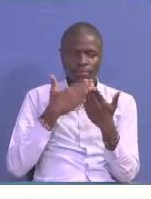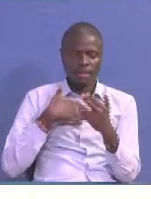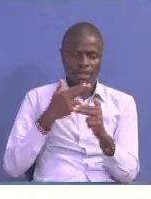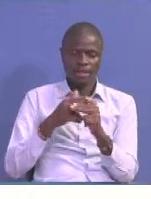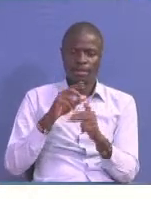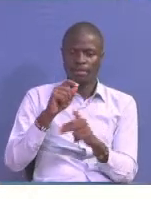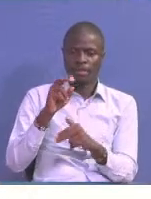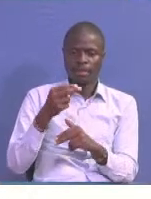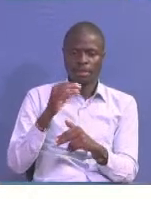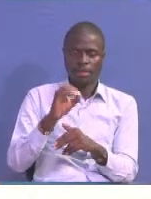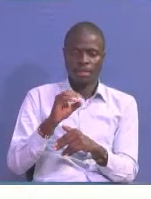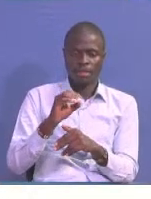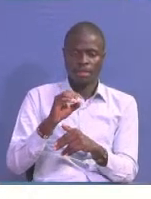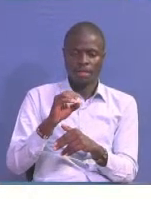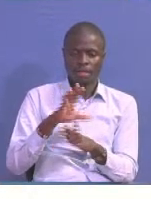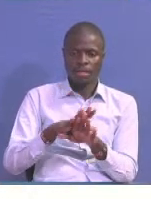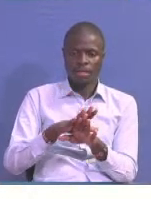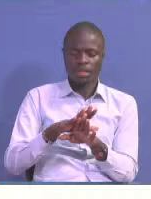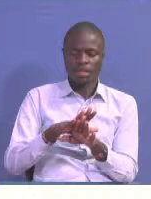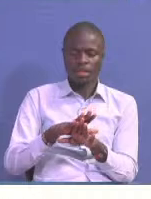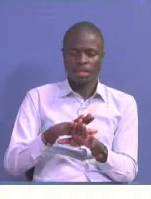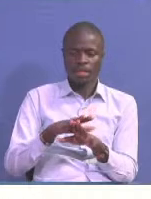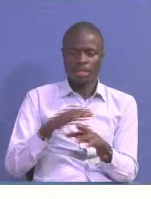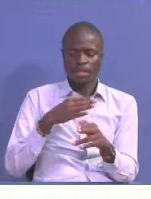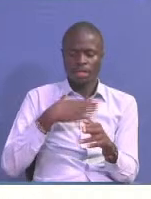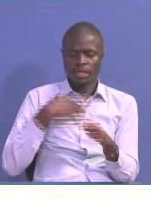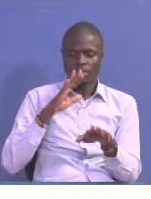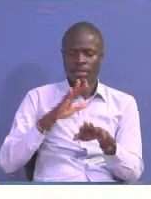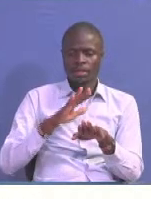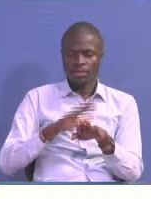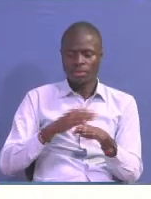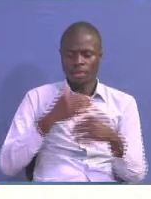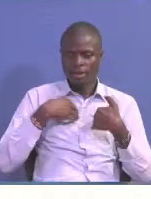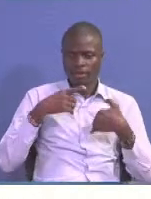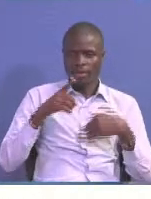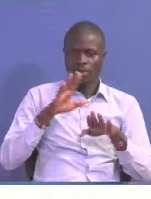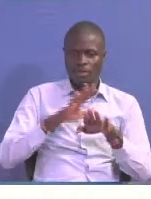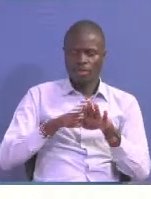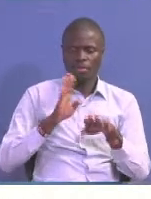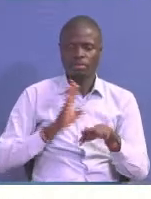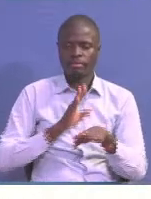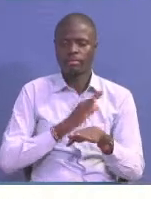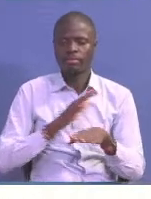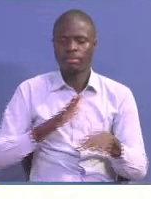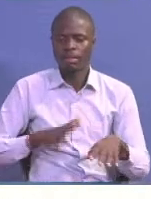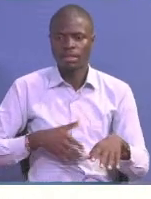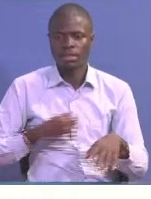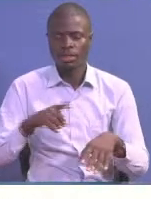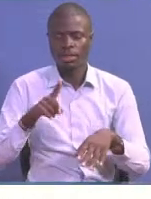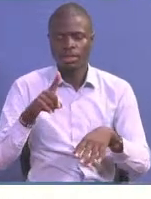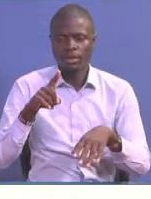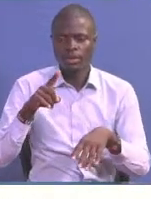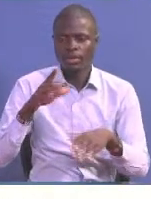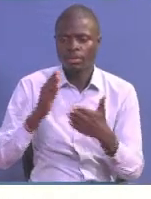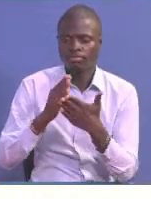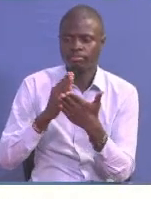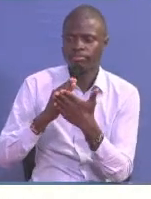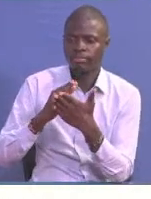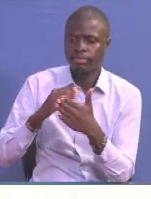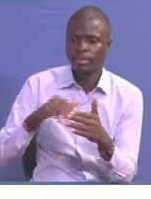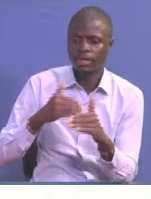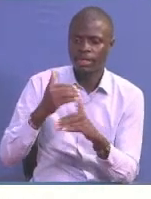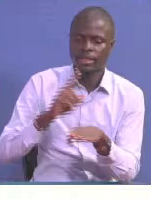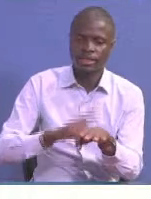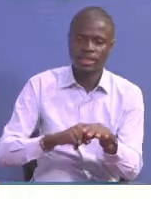is Theo Masharia. It has been good having you on board. Keep enjoying the rest of our programming. Until next